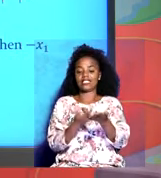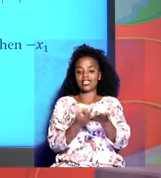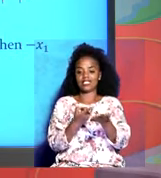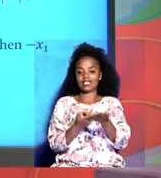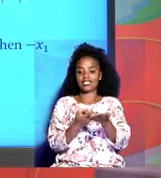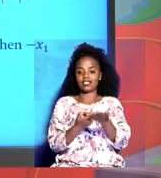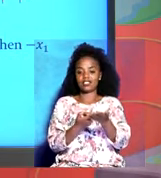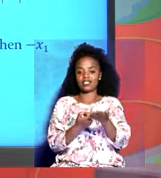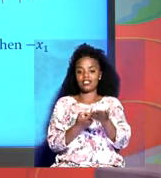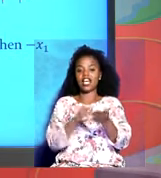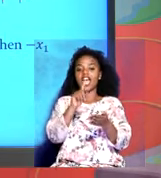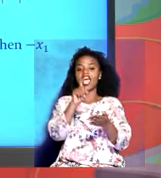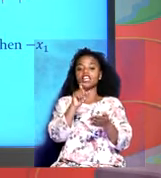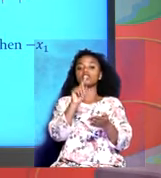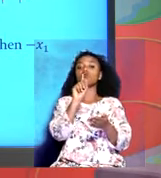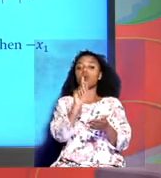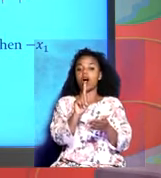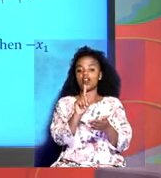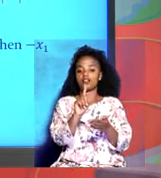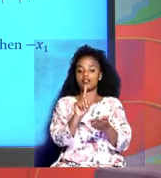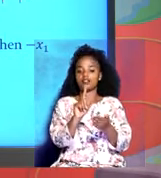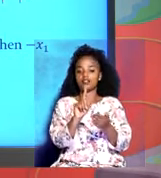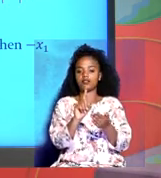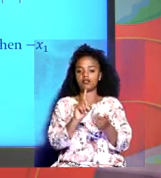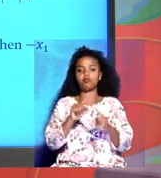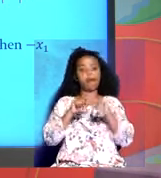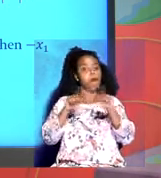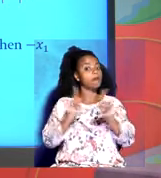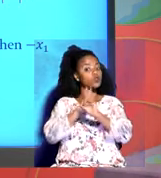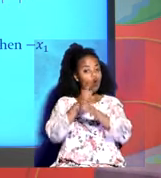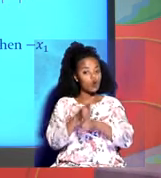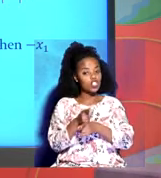if x1 is a particular solution,